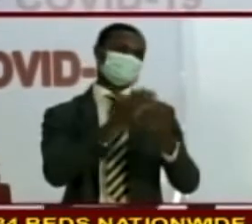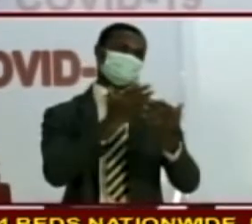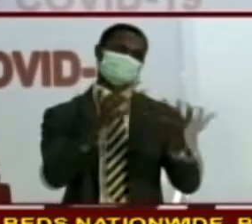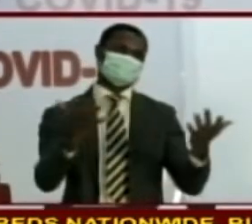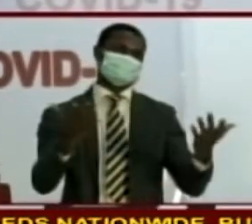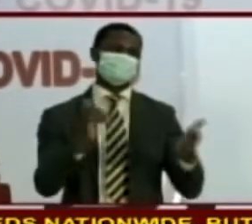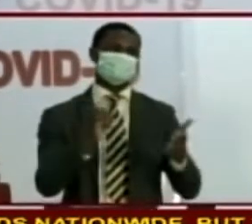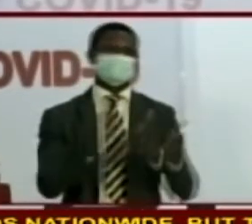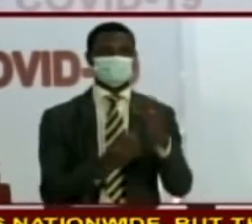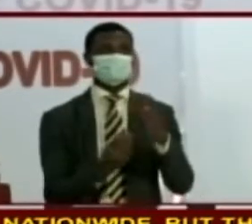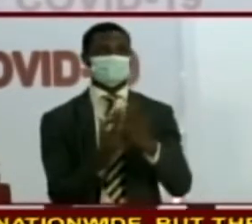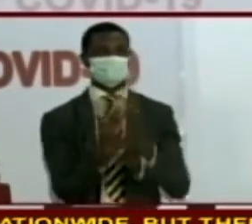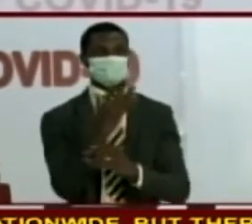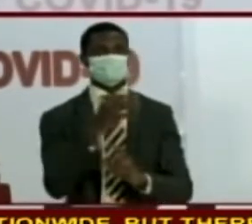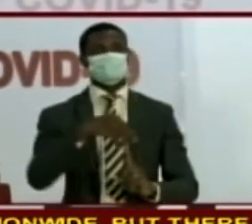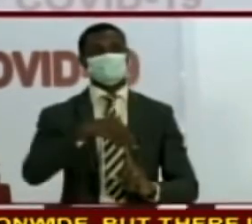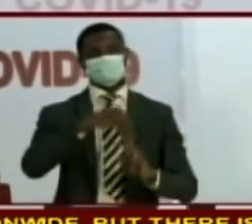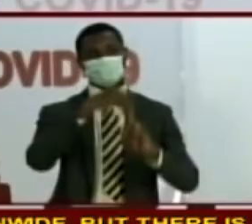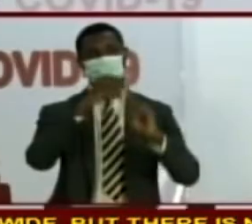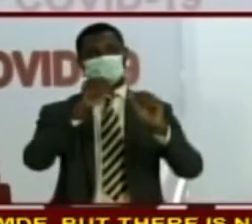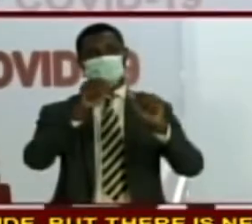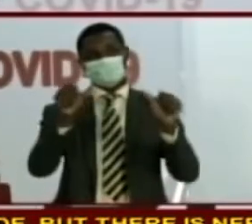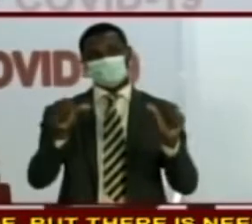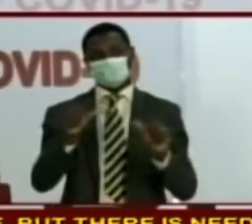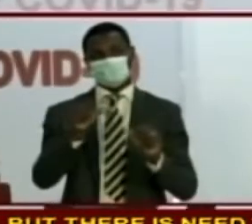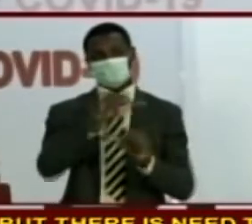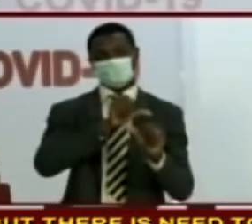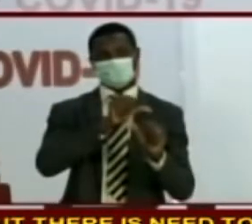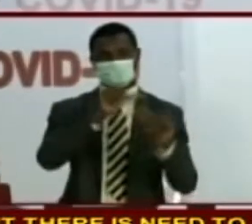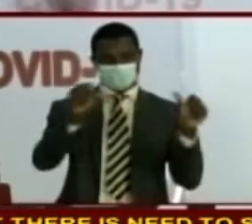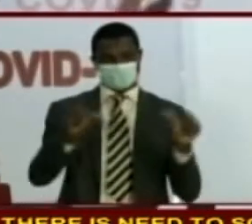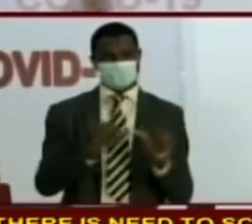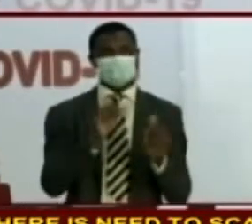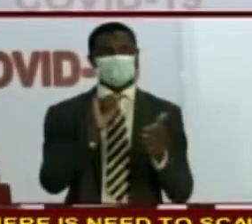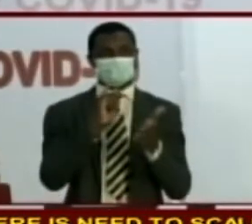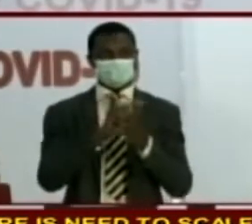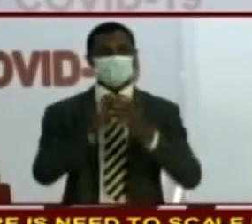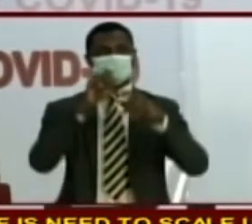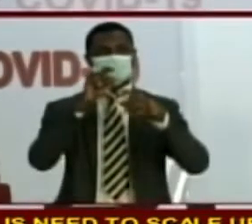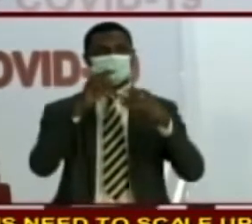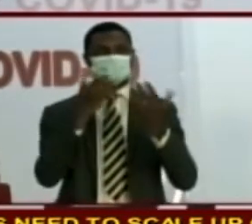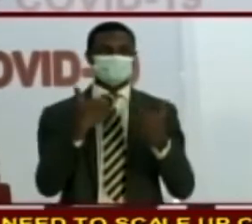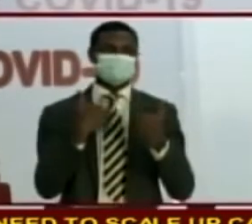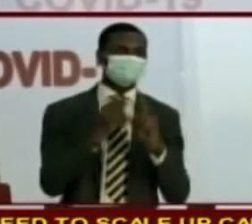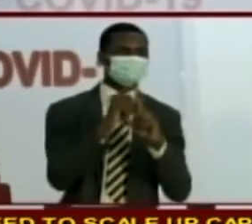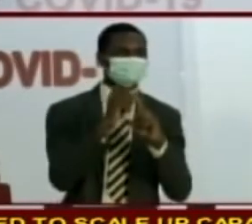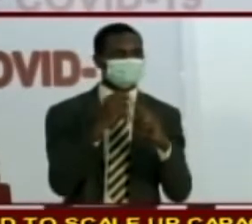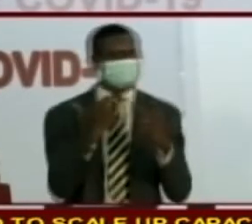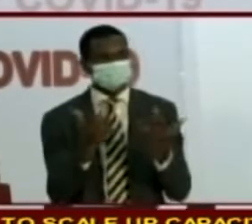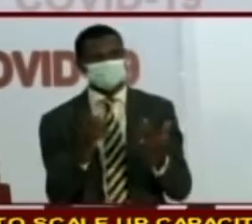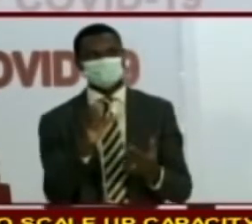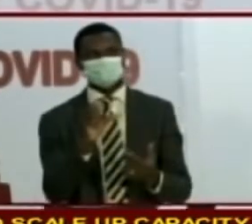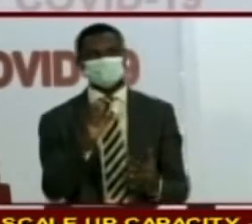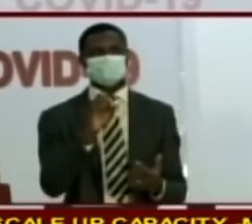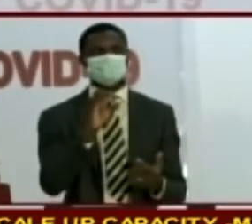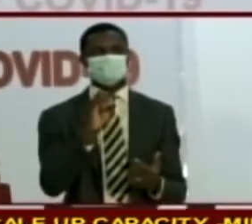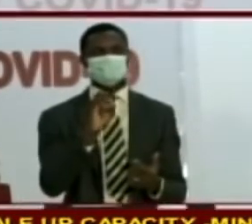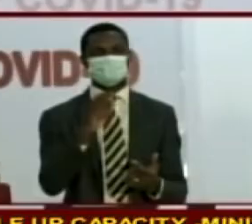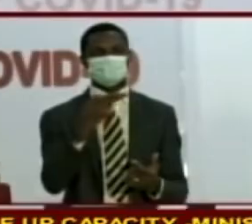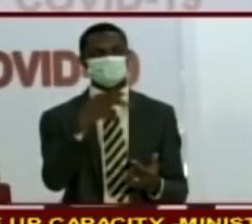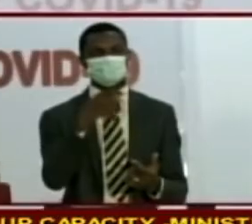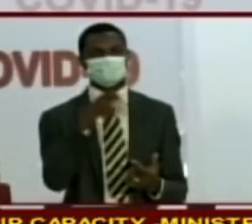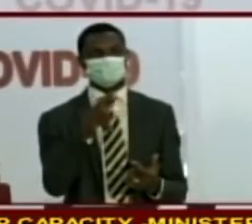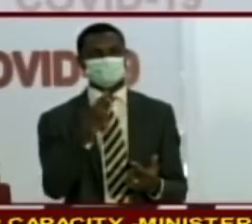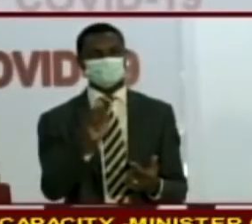on grains and sorghum and other forms of cultivation. So